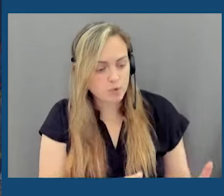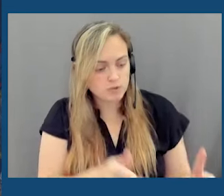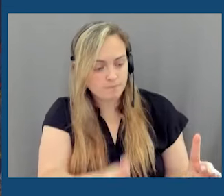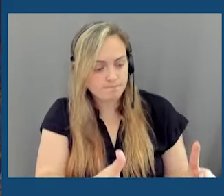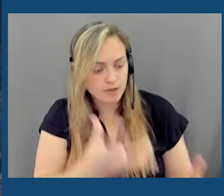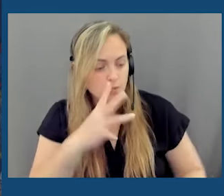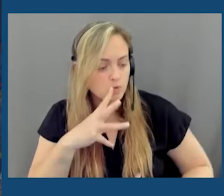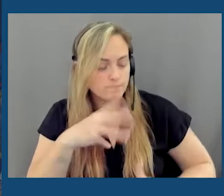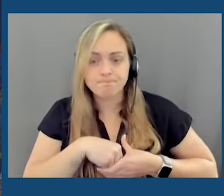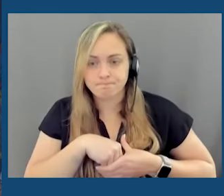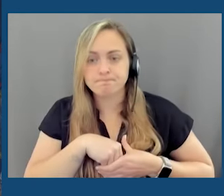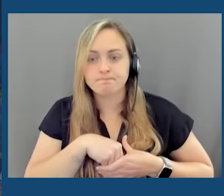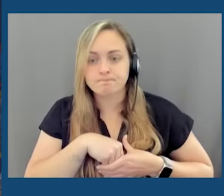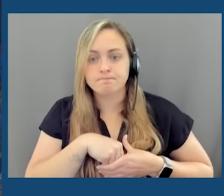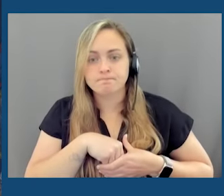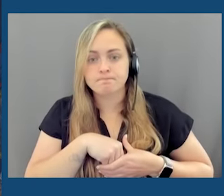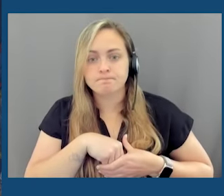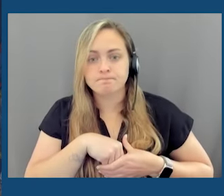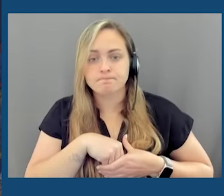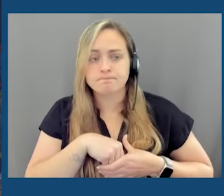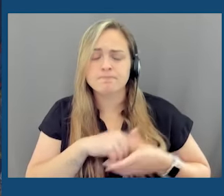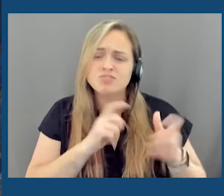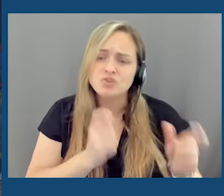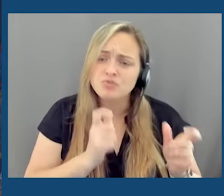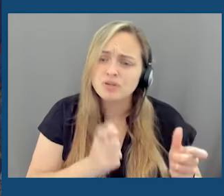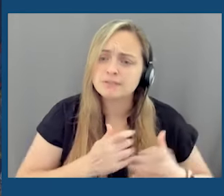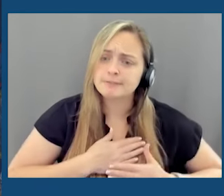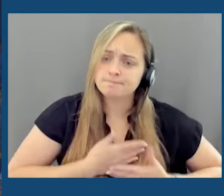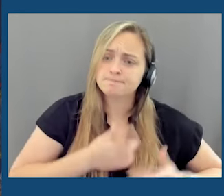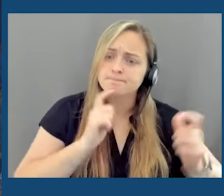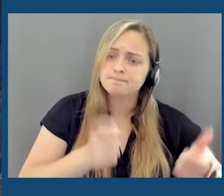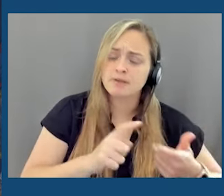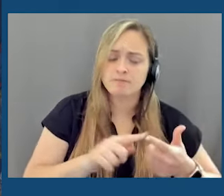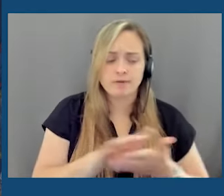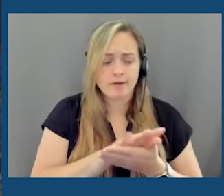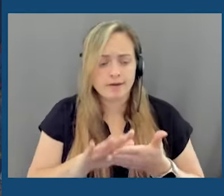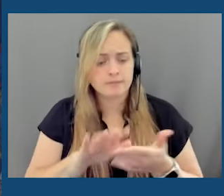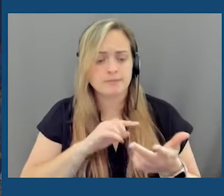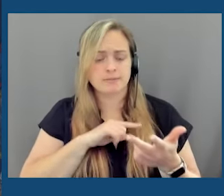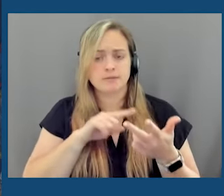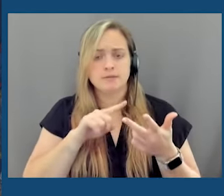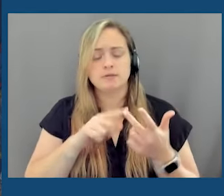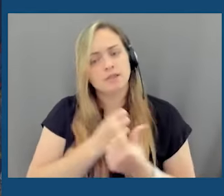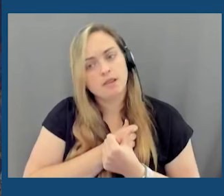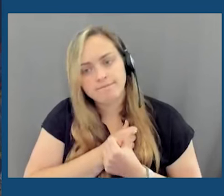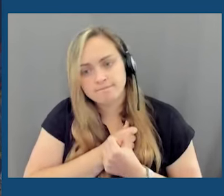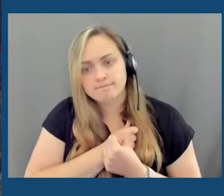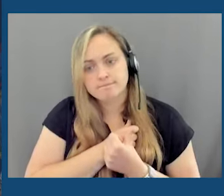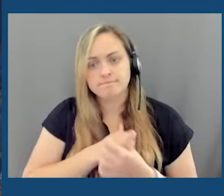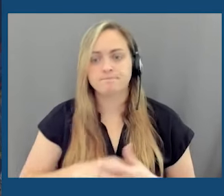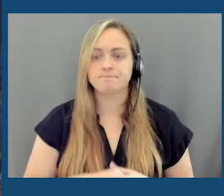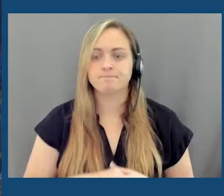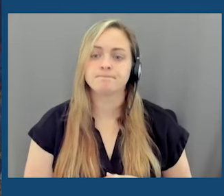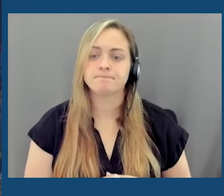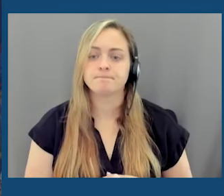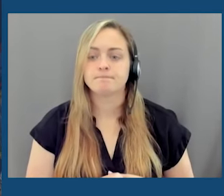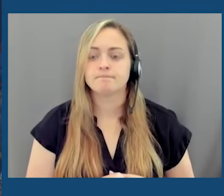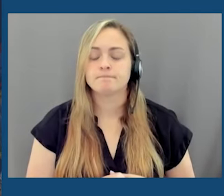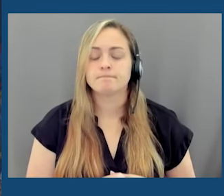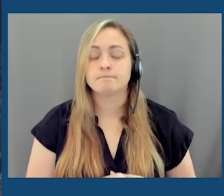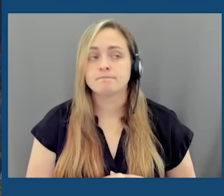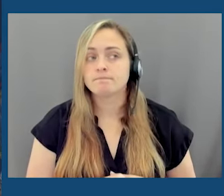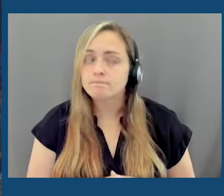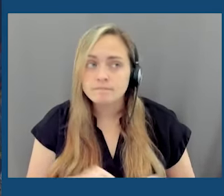embodied: generosity, kindness, and love. It's the